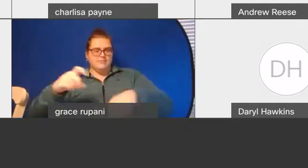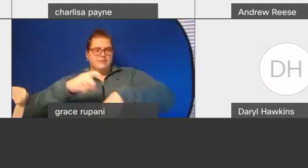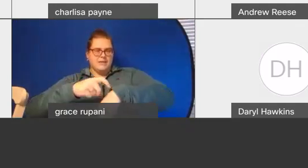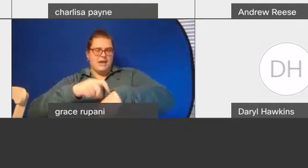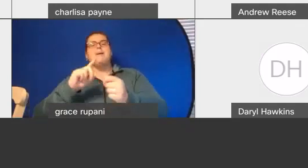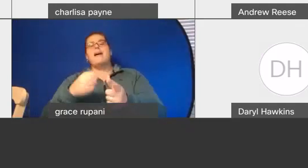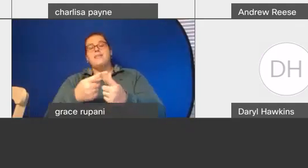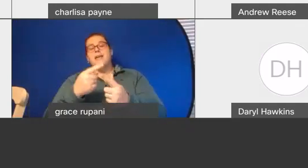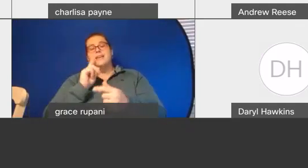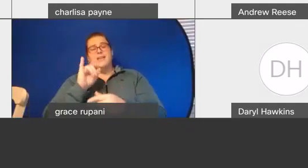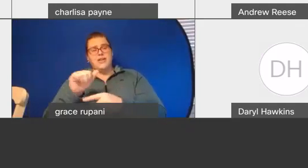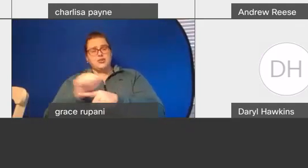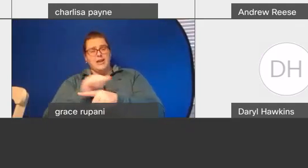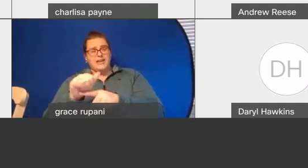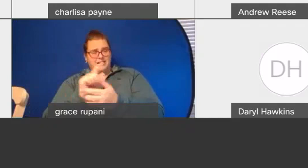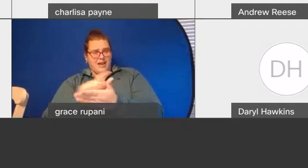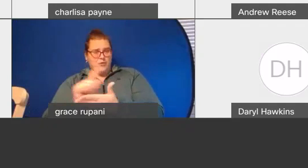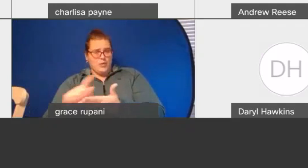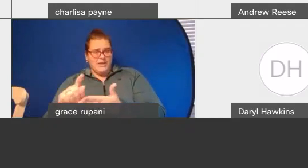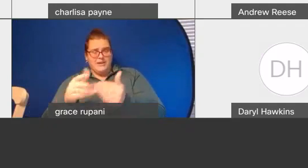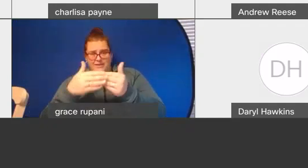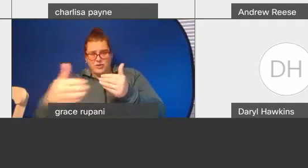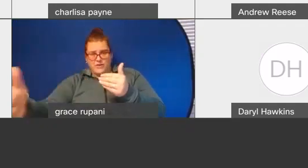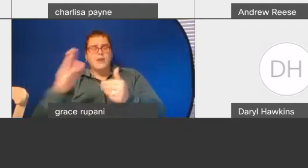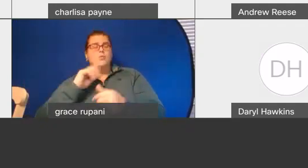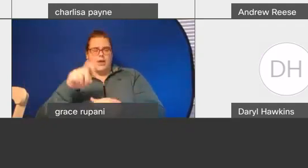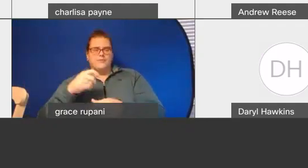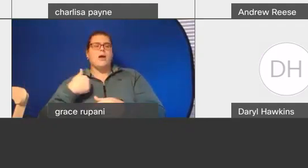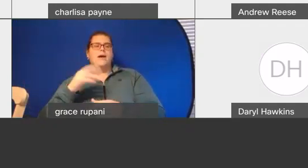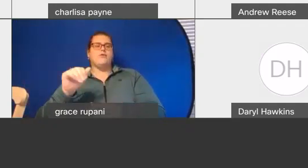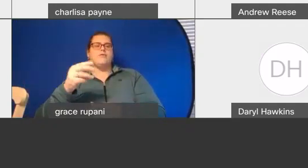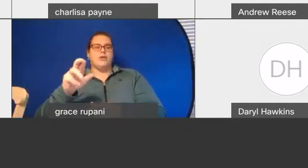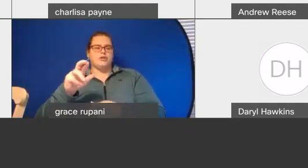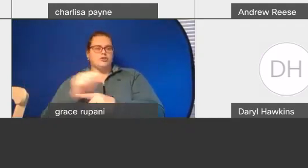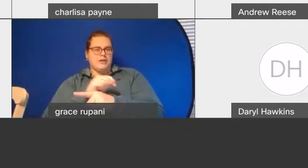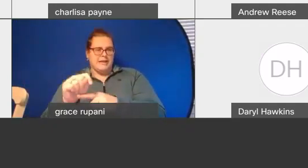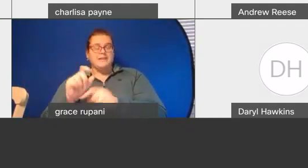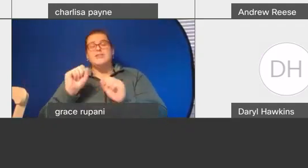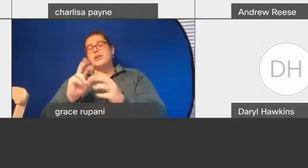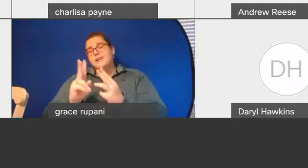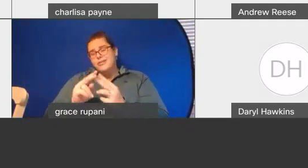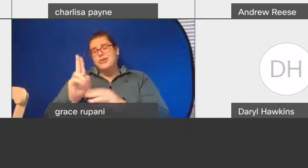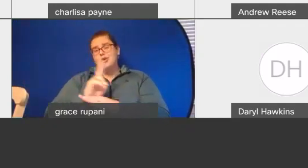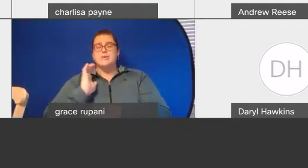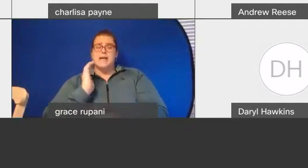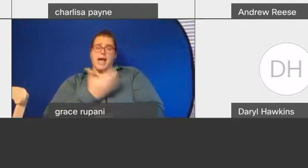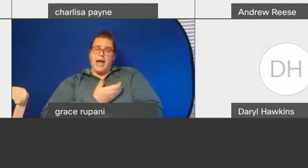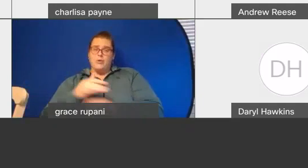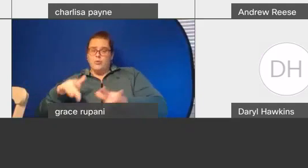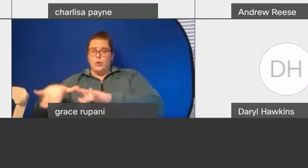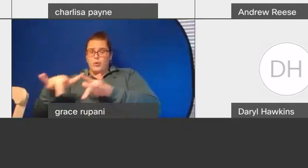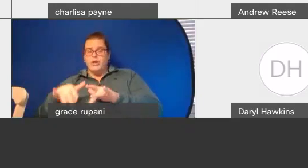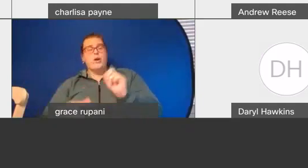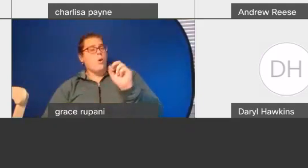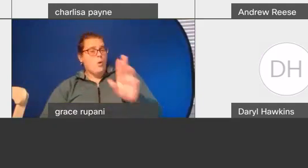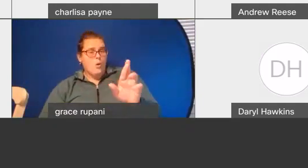week, there needs to be a refresher course. And providers could either use our training that's been recorded for that refresher, or providers